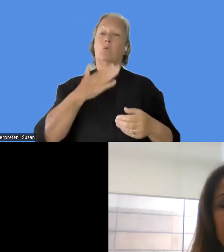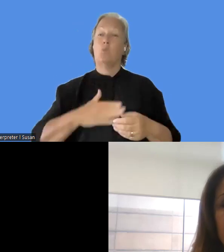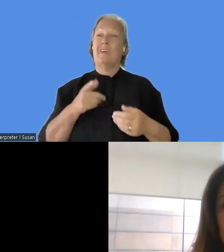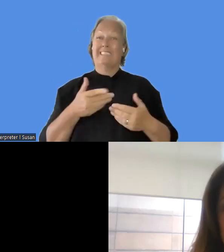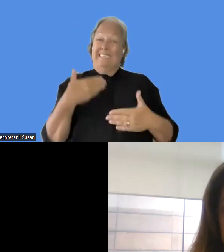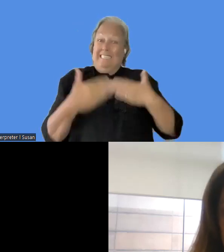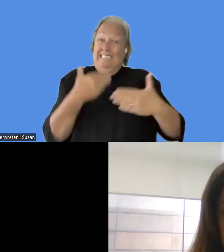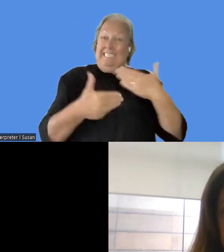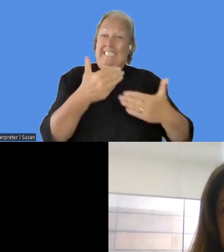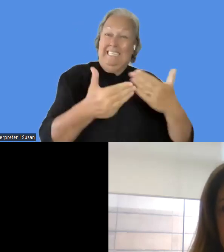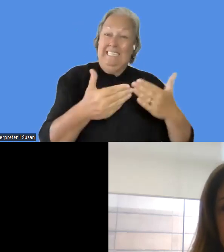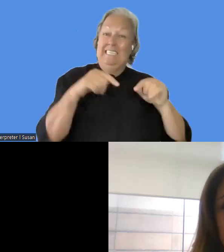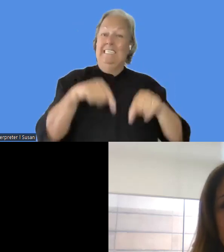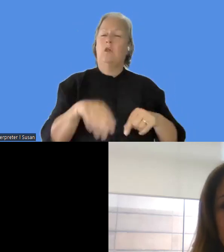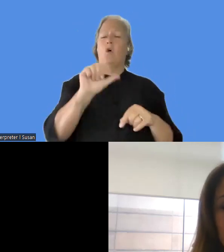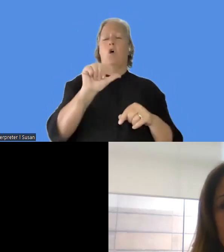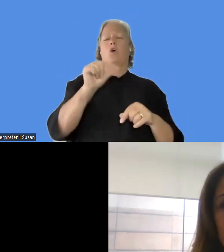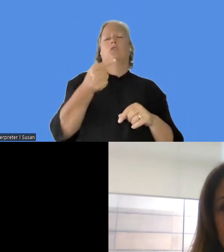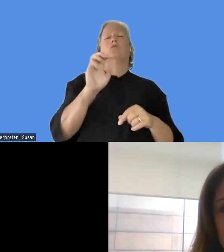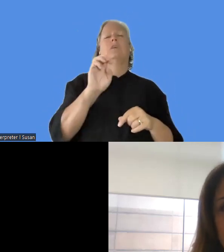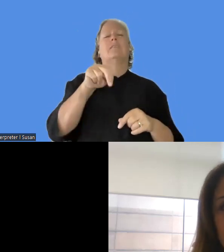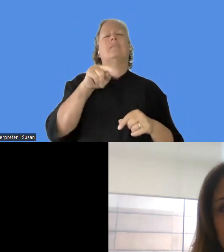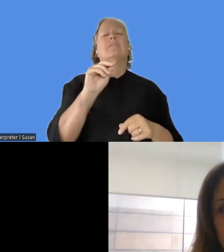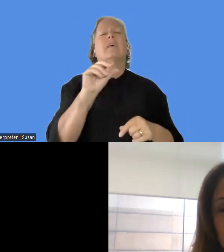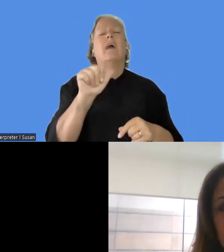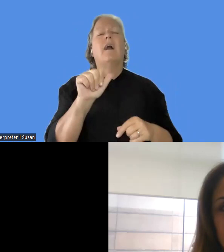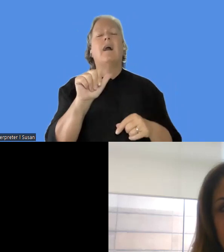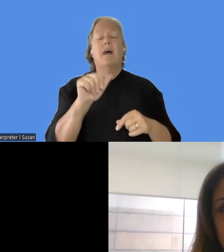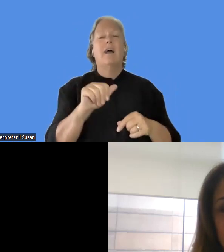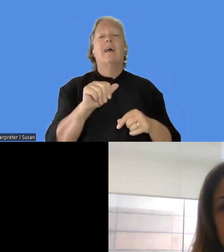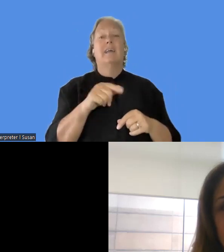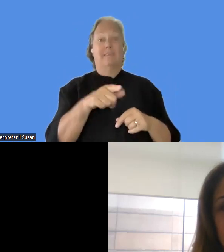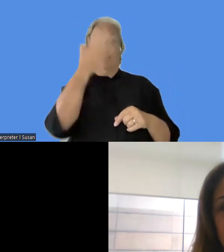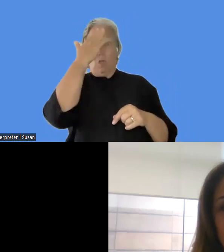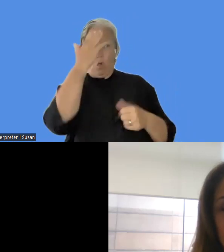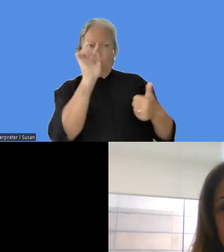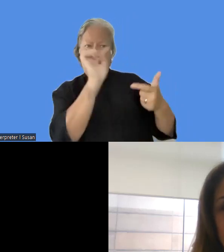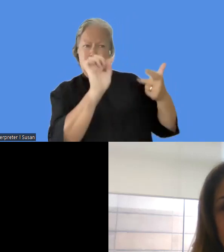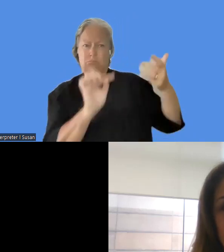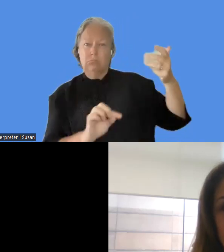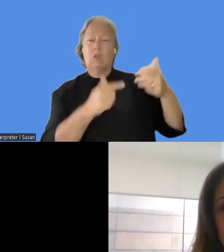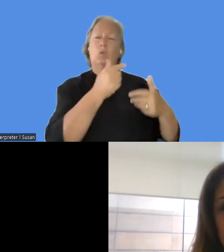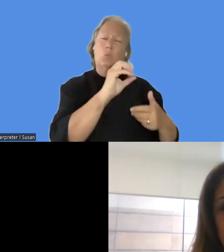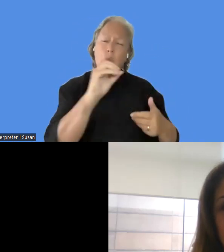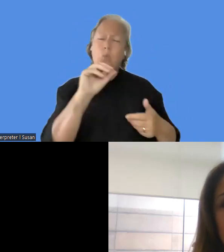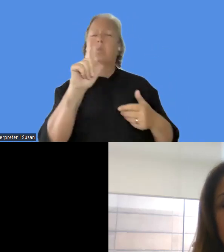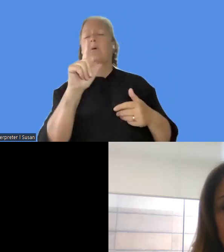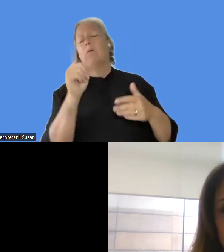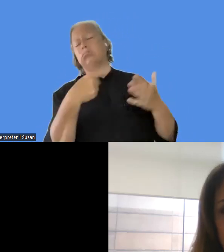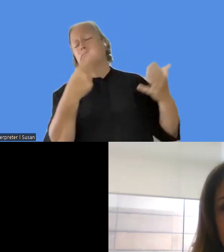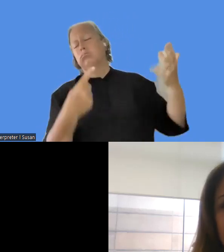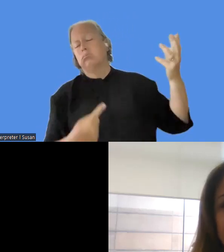to know what the tools are and how they can be used, but also the role of different stakeholders.